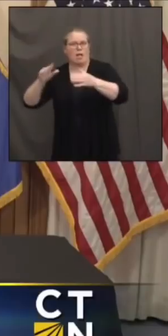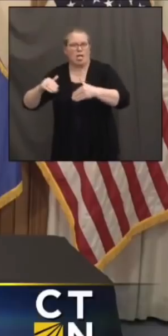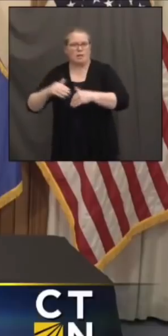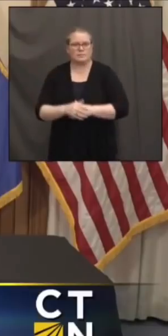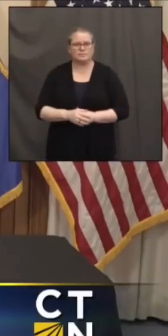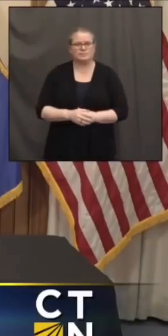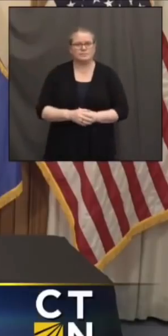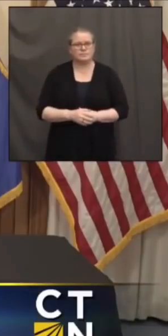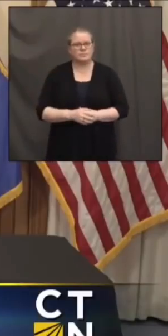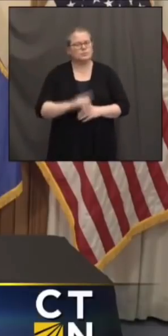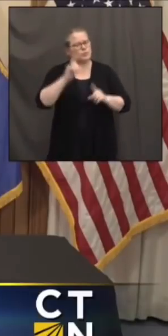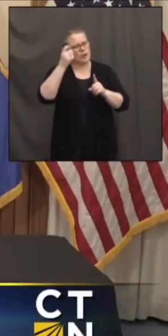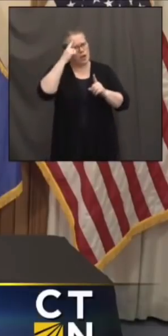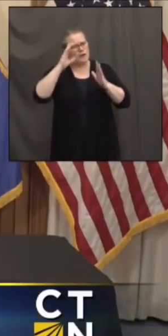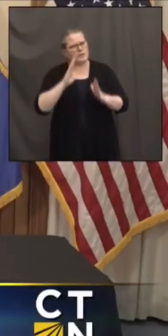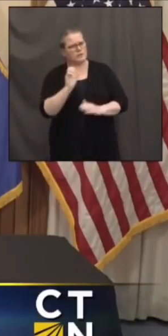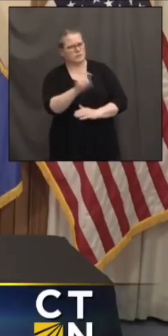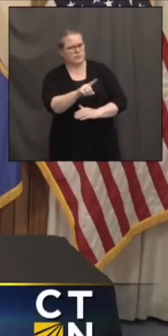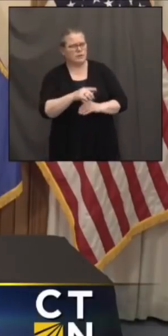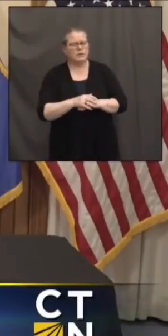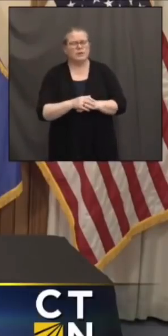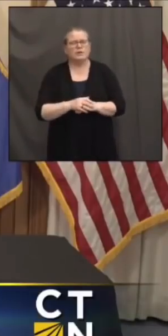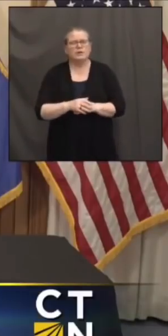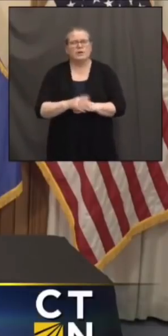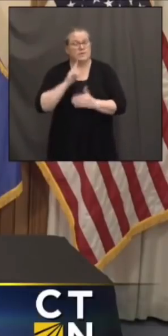the possibility of outdoor